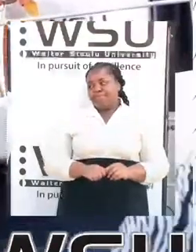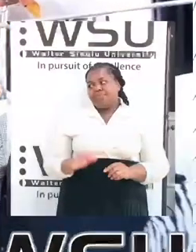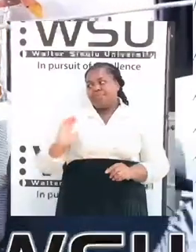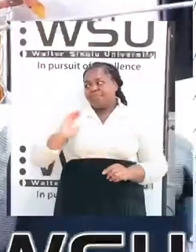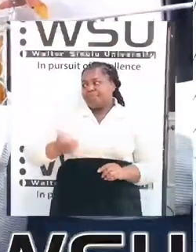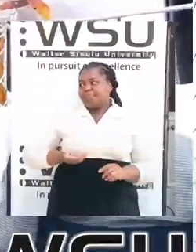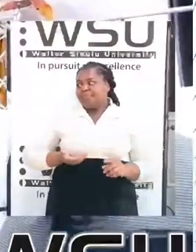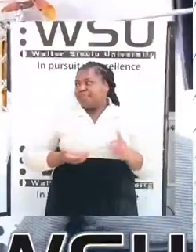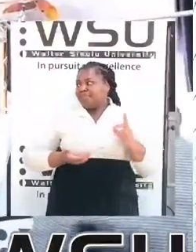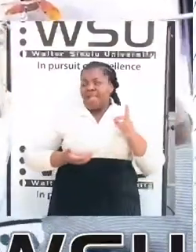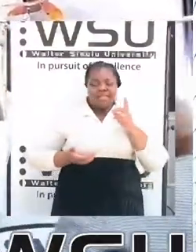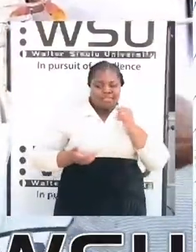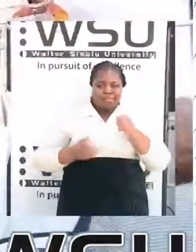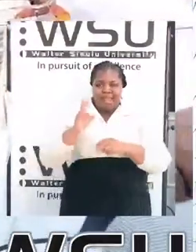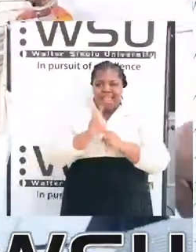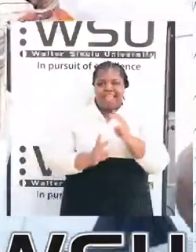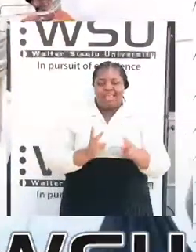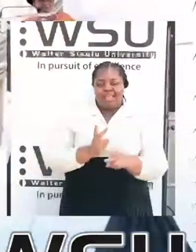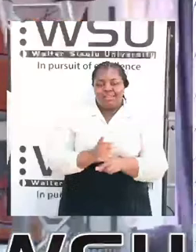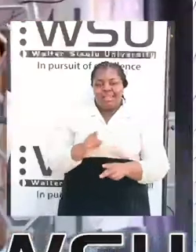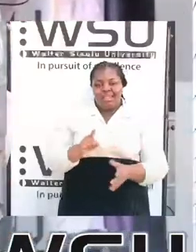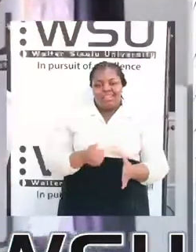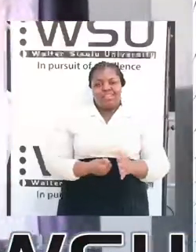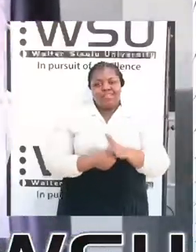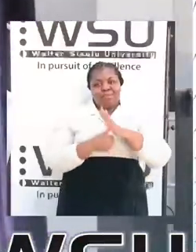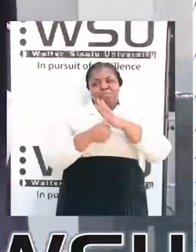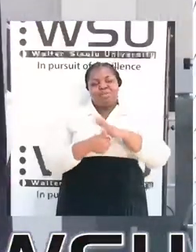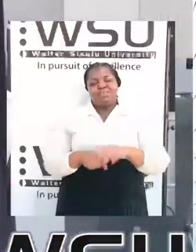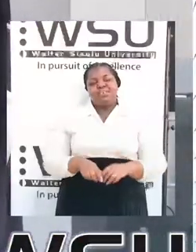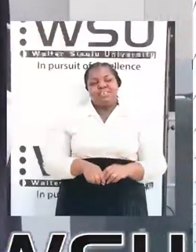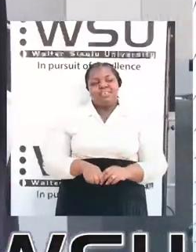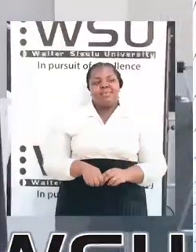Ladies and gentlemen, again, this is important.